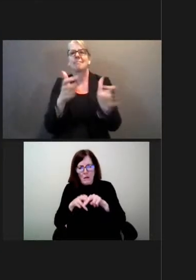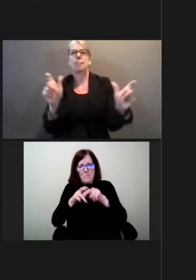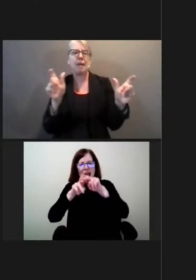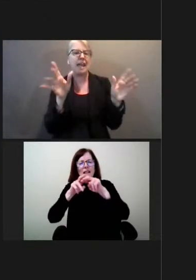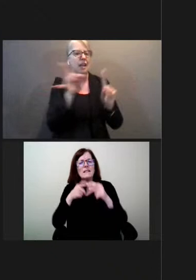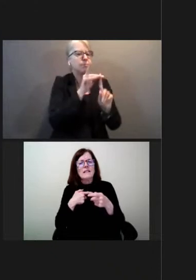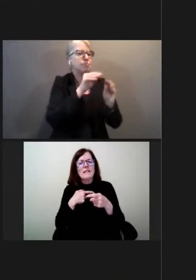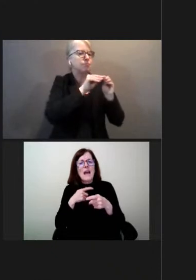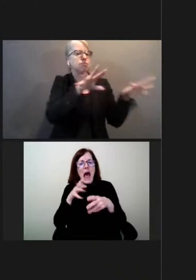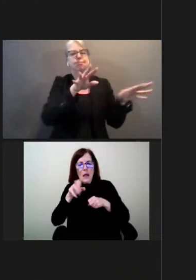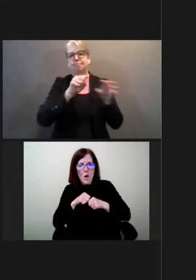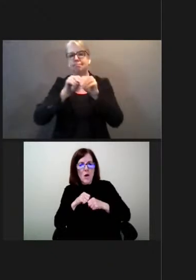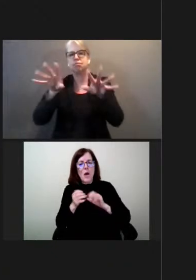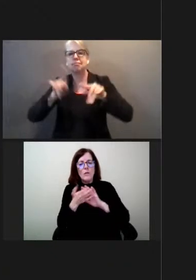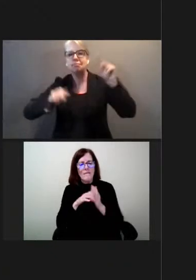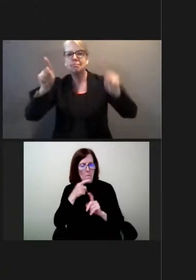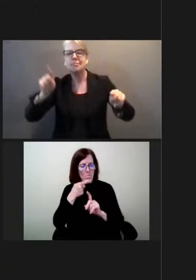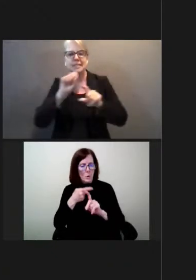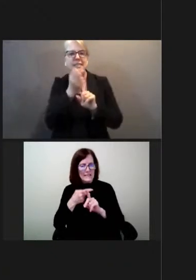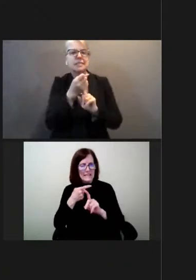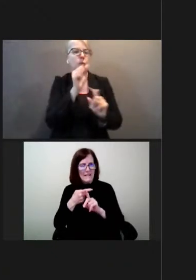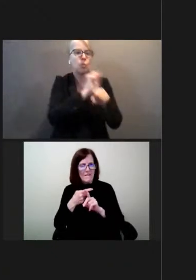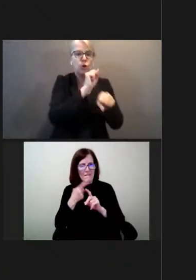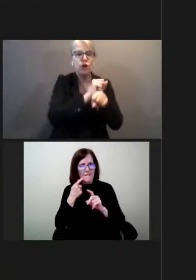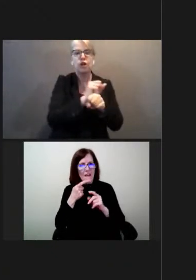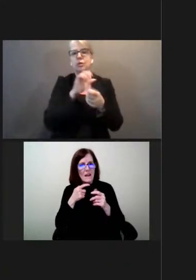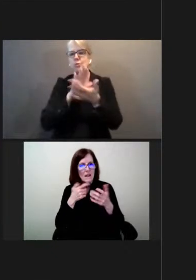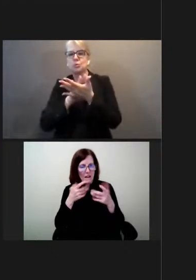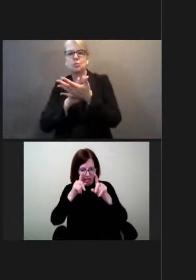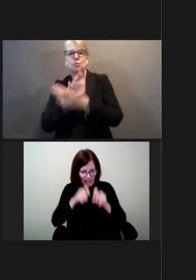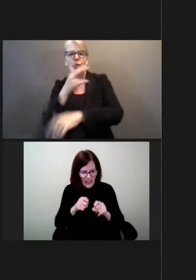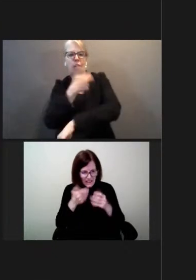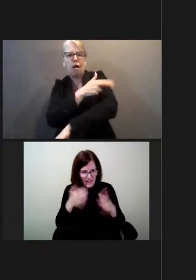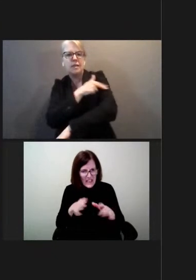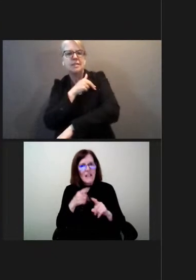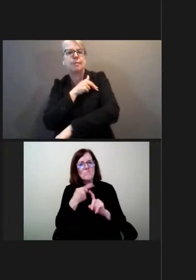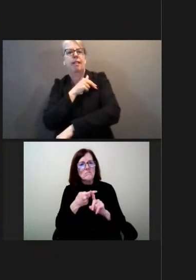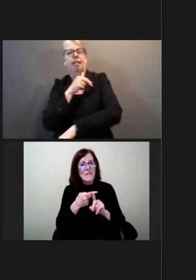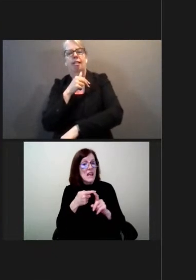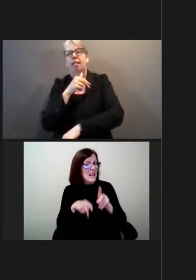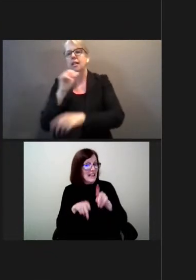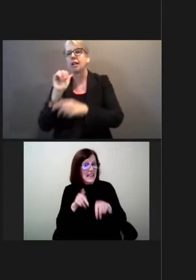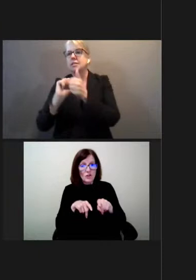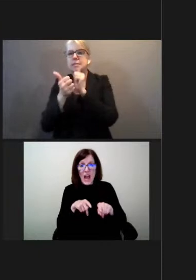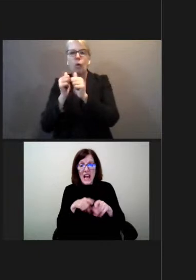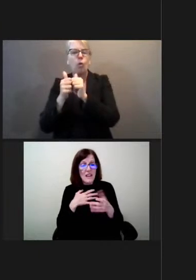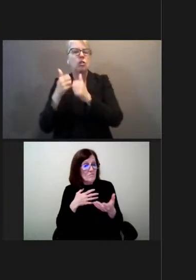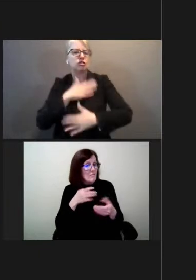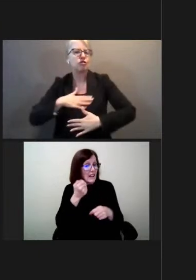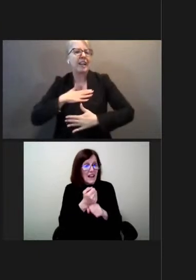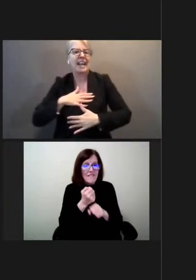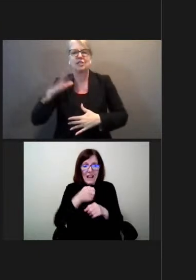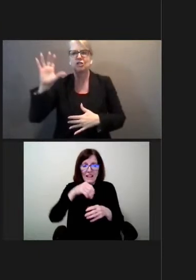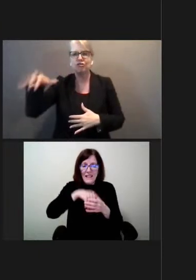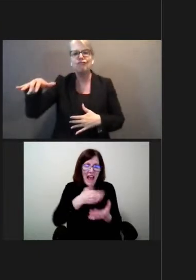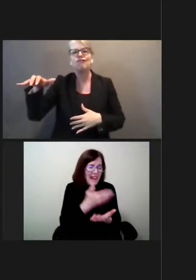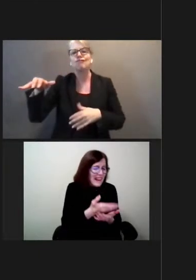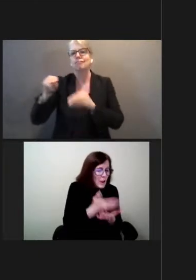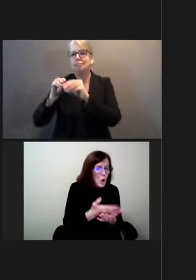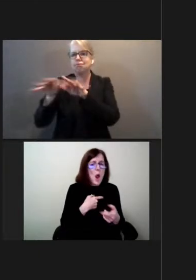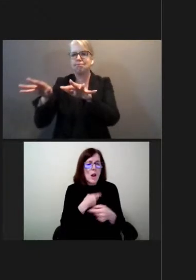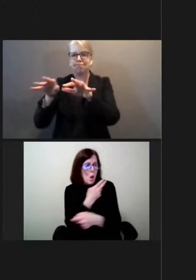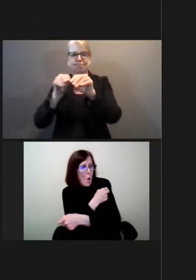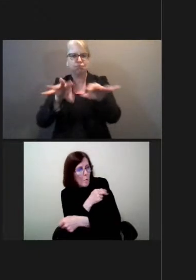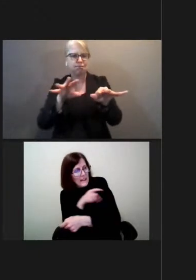of settings, whether it be workplaces, schools, hospitals, sports and recreation venues, and